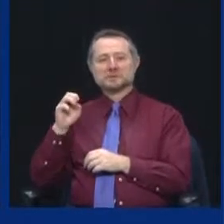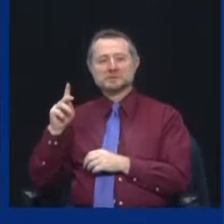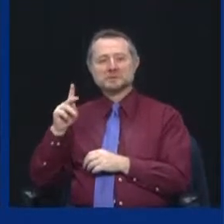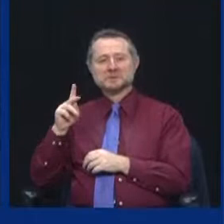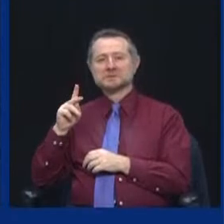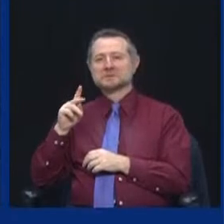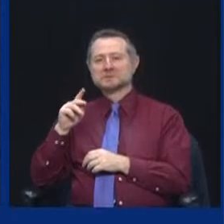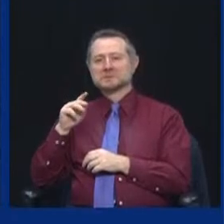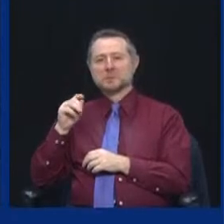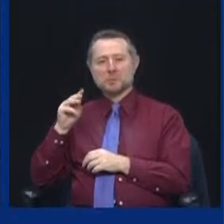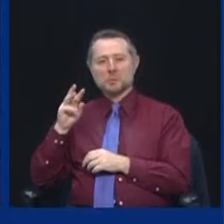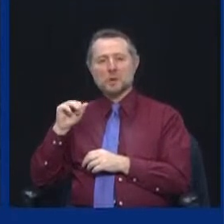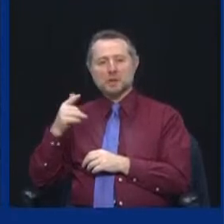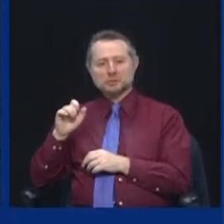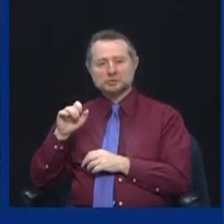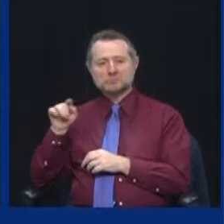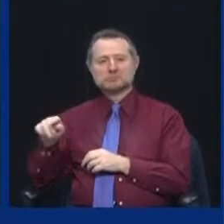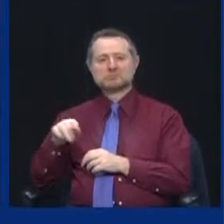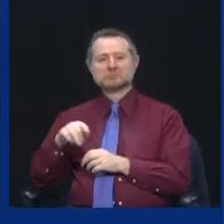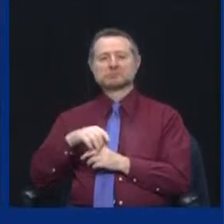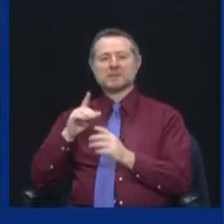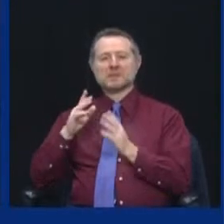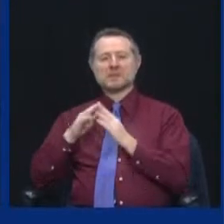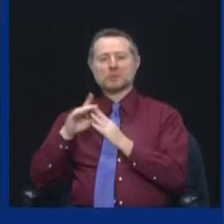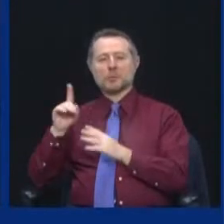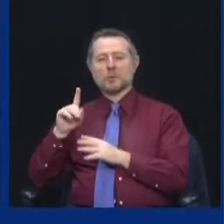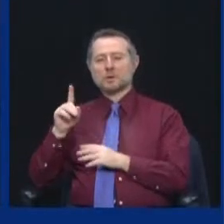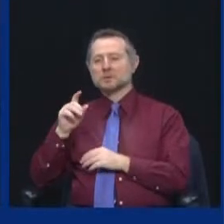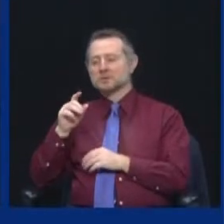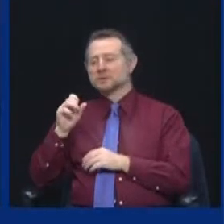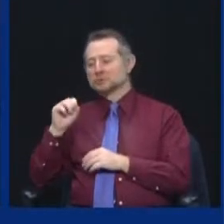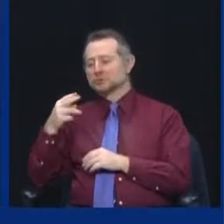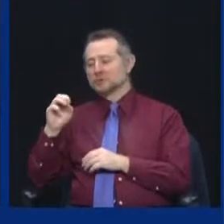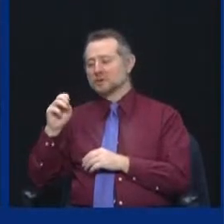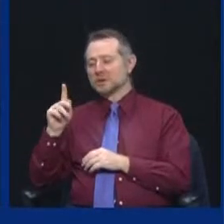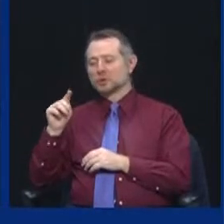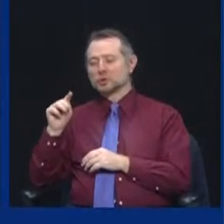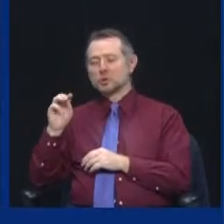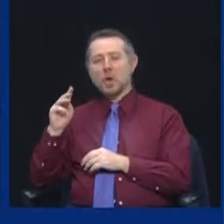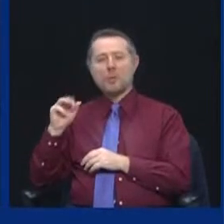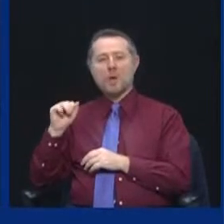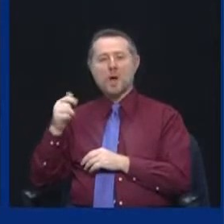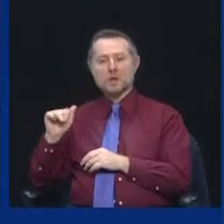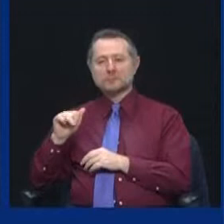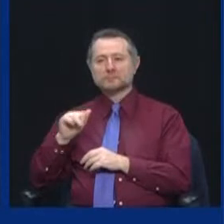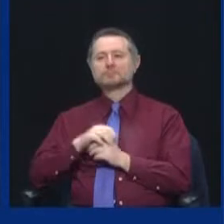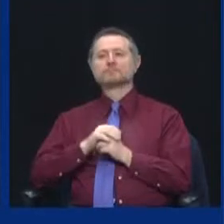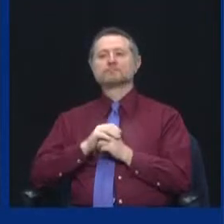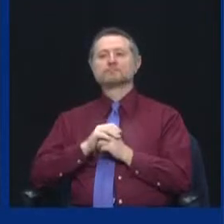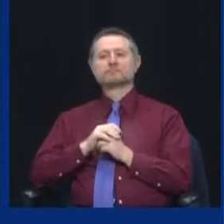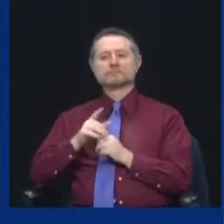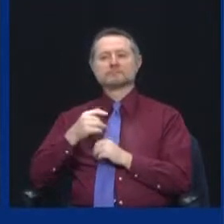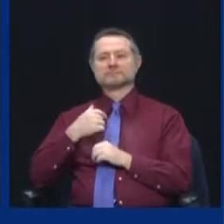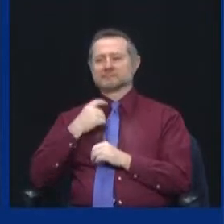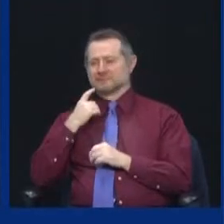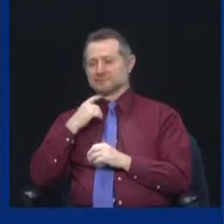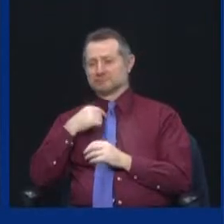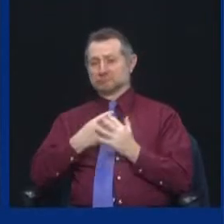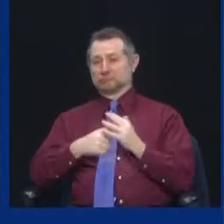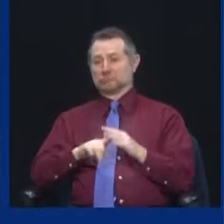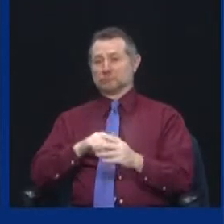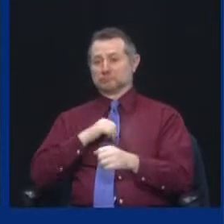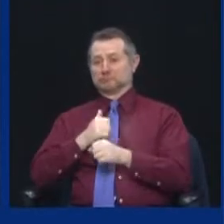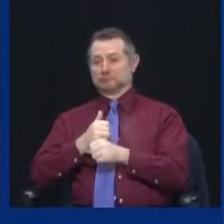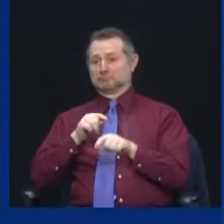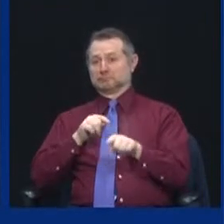different places. Why? Because we're just starting this, because it is creative. There are different theories.